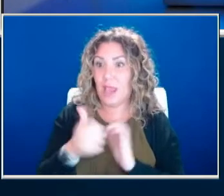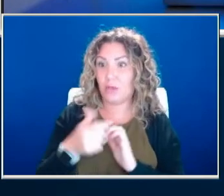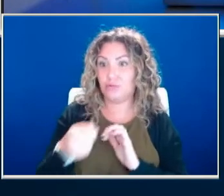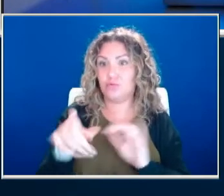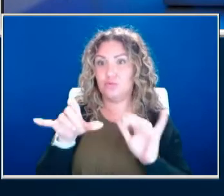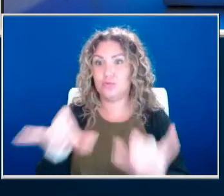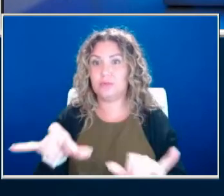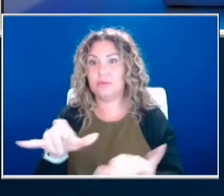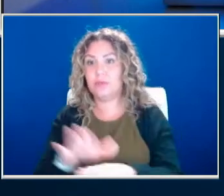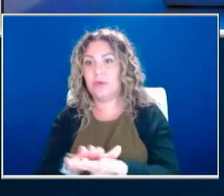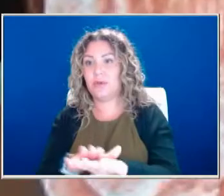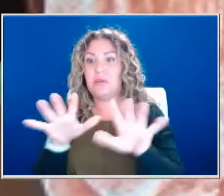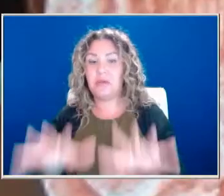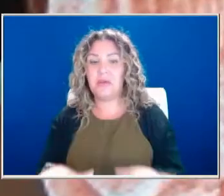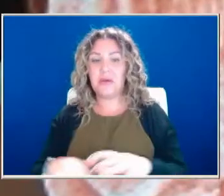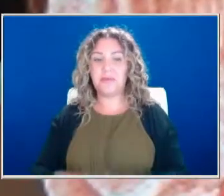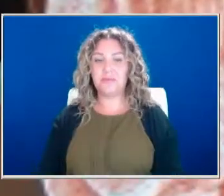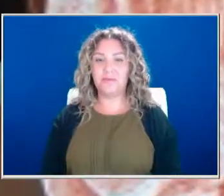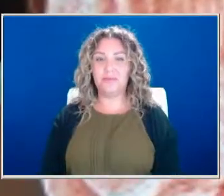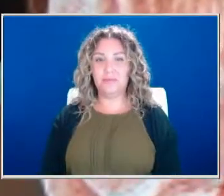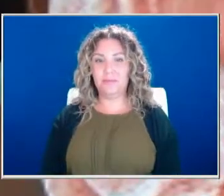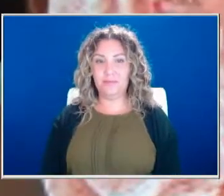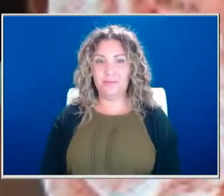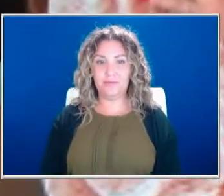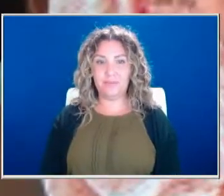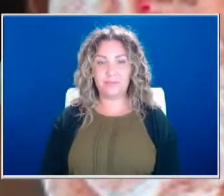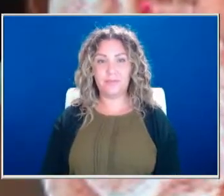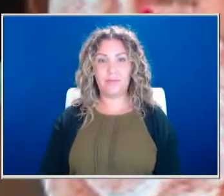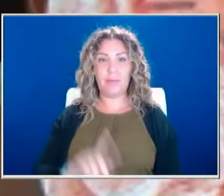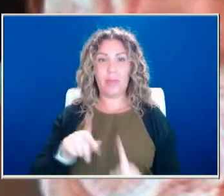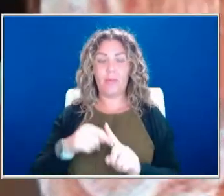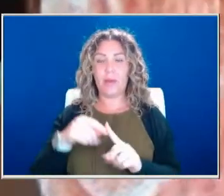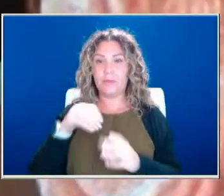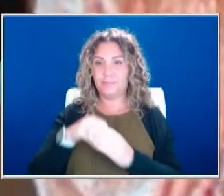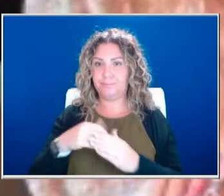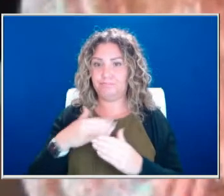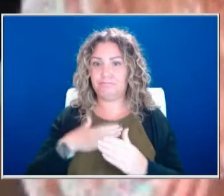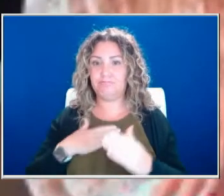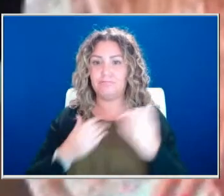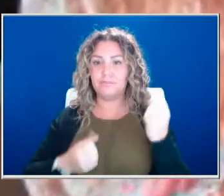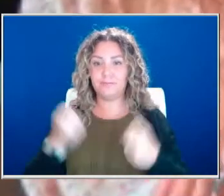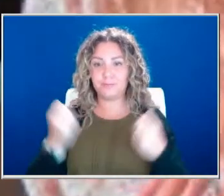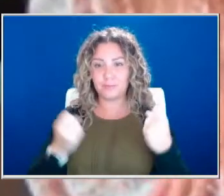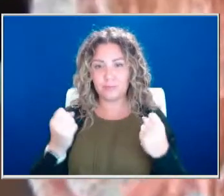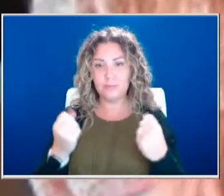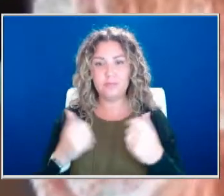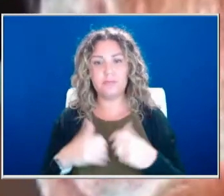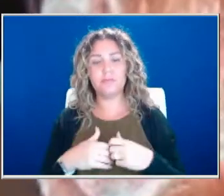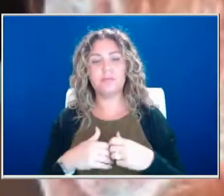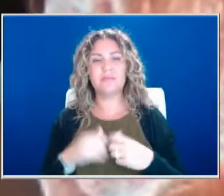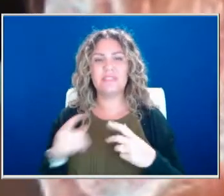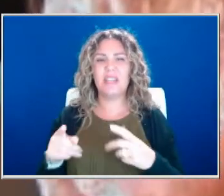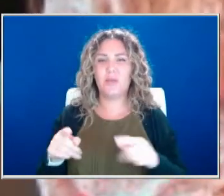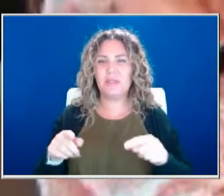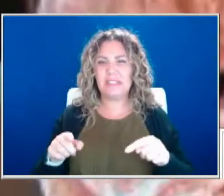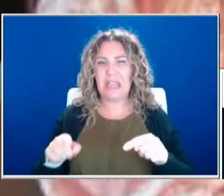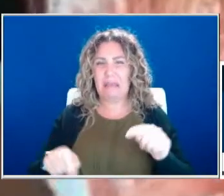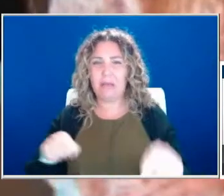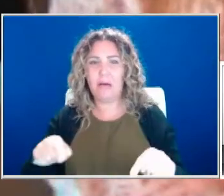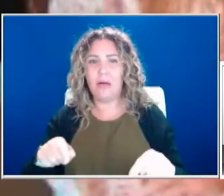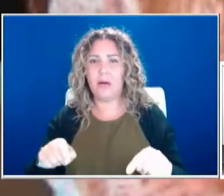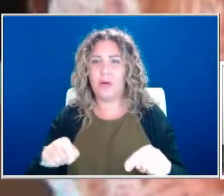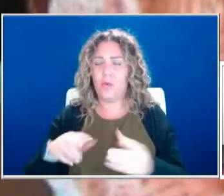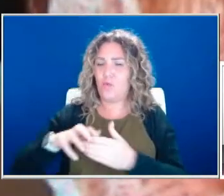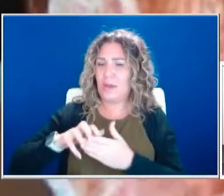question. At the point that he got in my car, he was kind of limping to the right, like weakness of the right leg. His